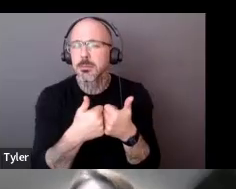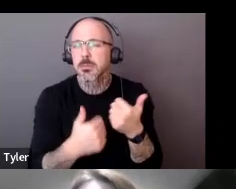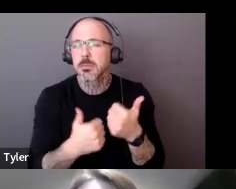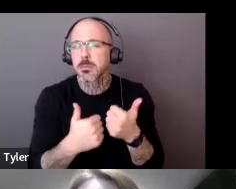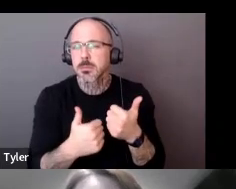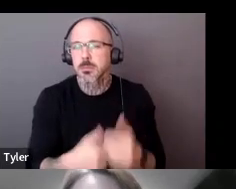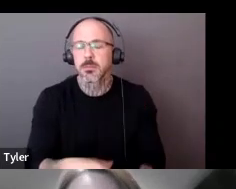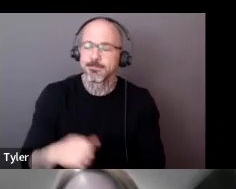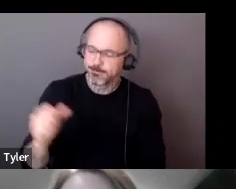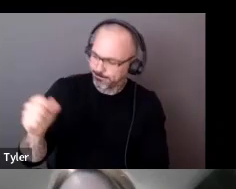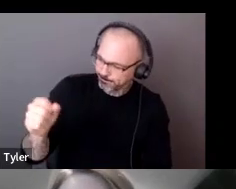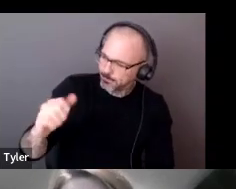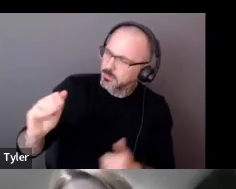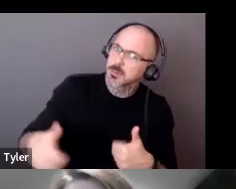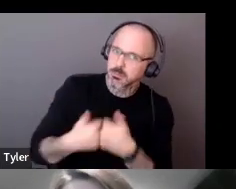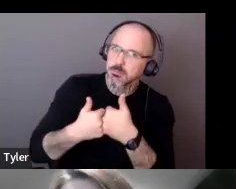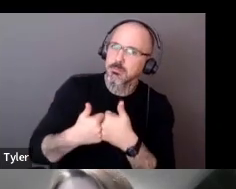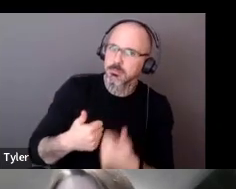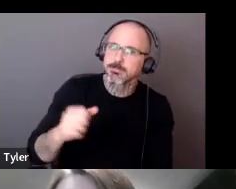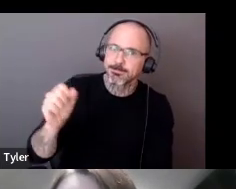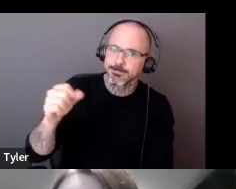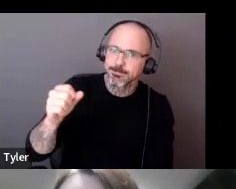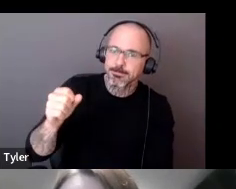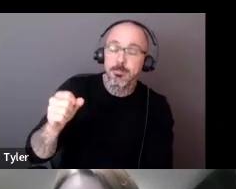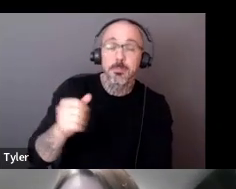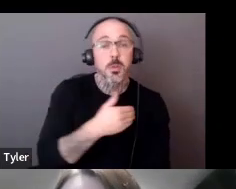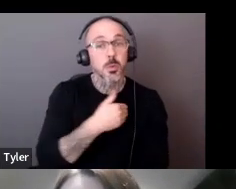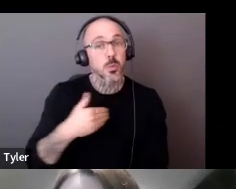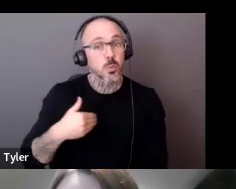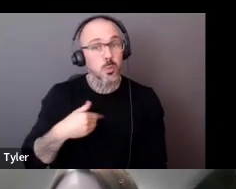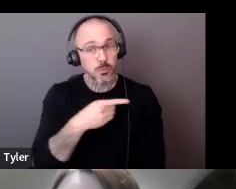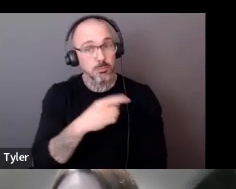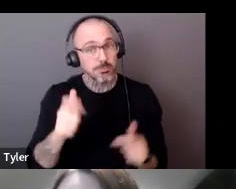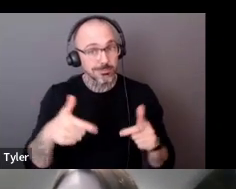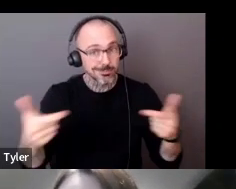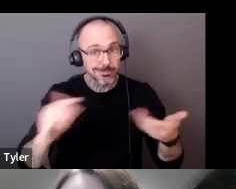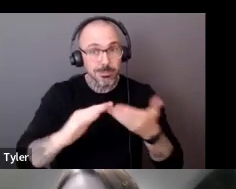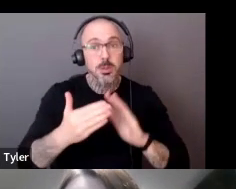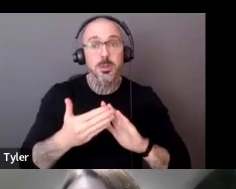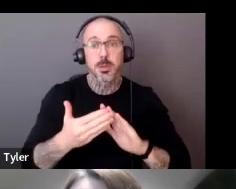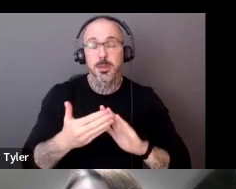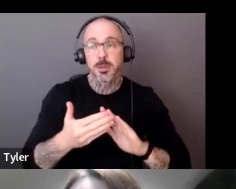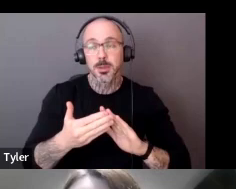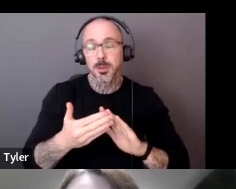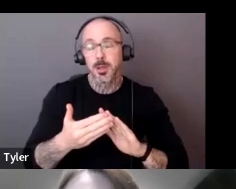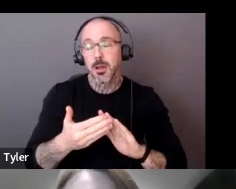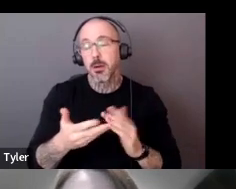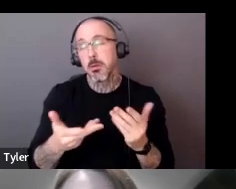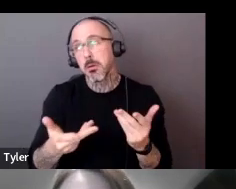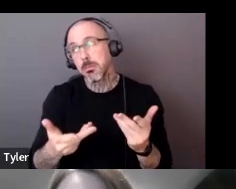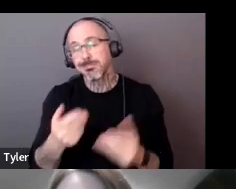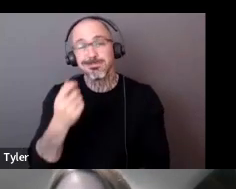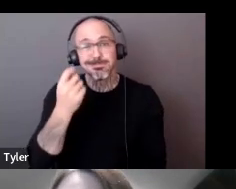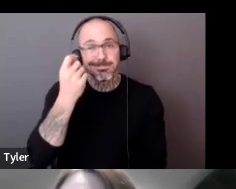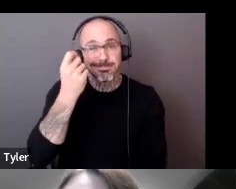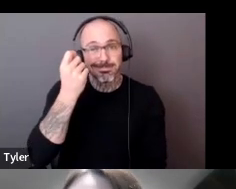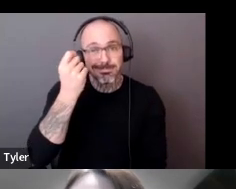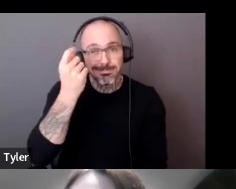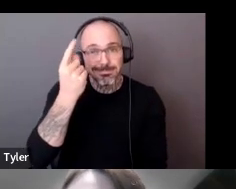Because even though Toronto is a bigger city, because Toronto is a bigger city, you need to book